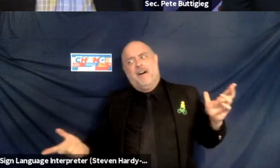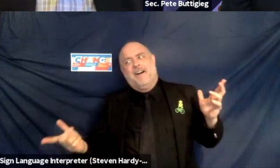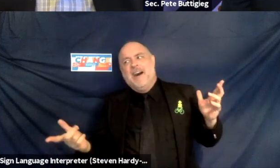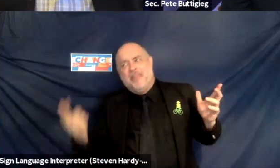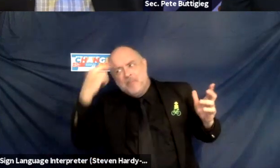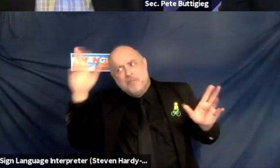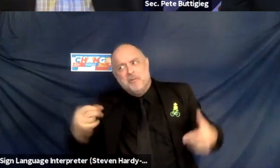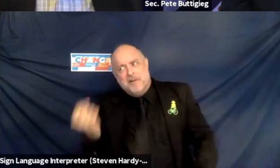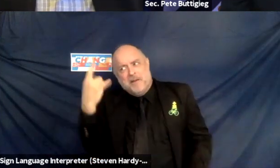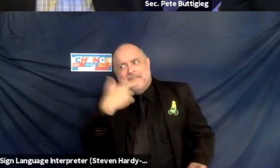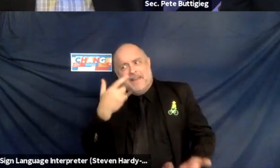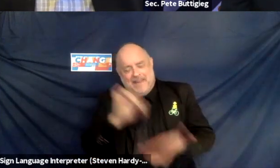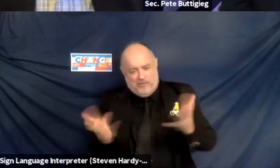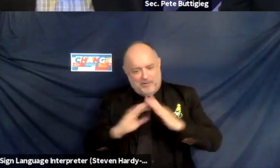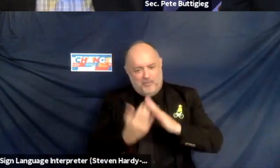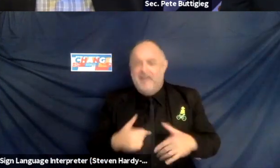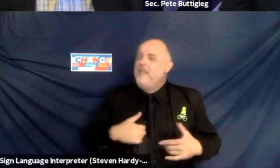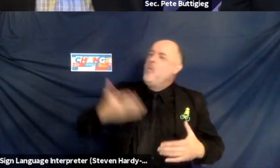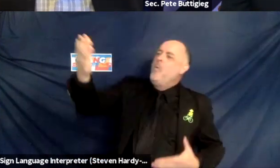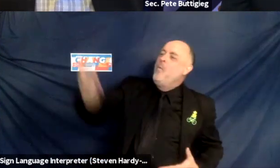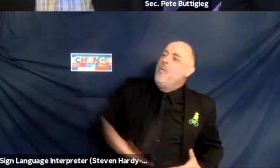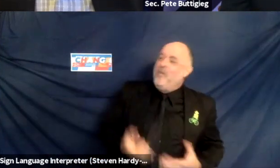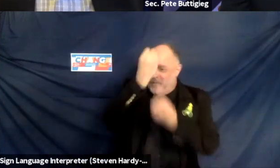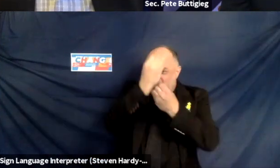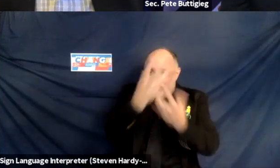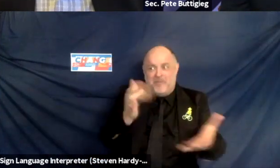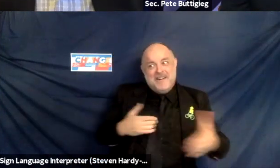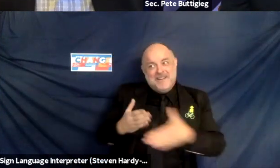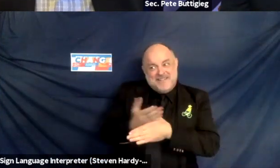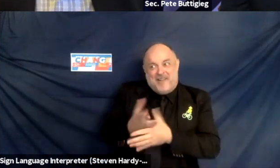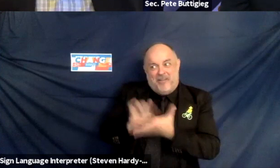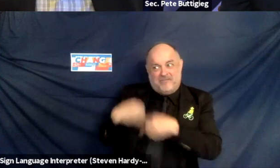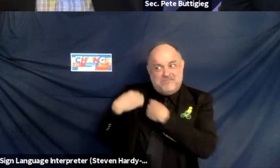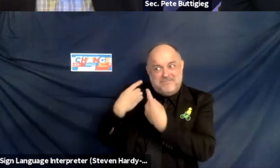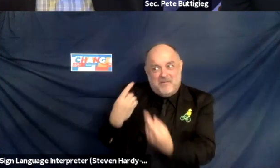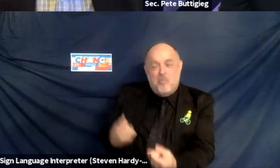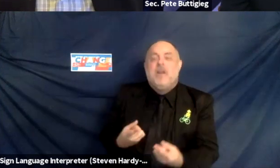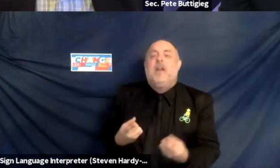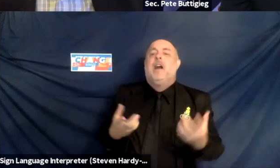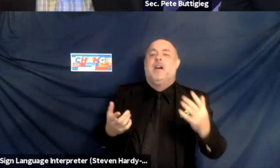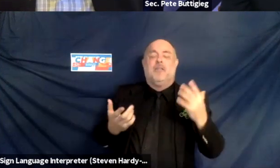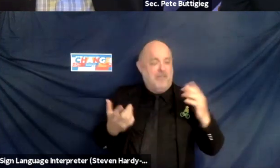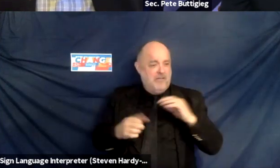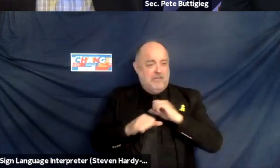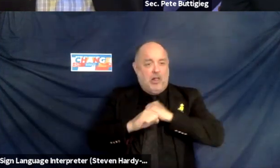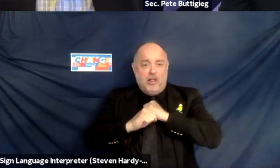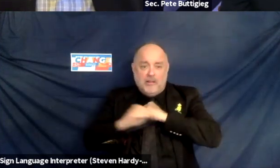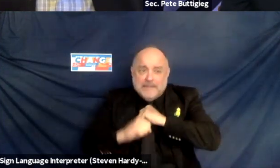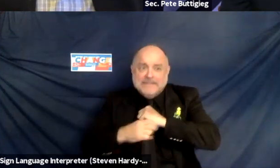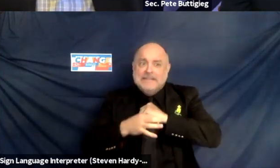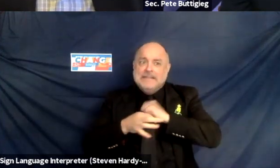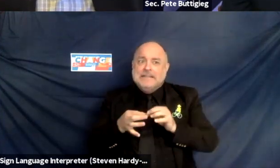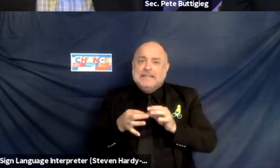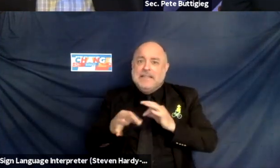understand what I'm saying and hopefully welcome the news when I share that we have extended the public comment period